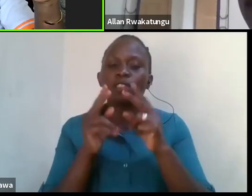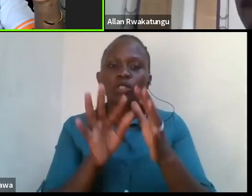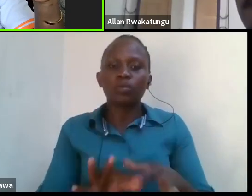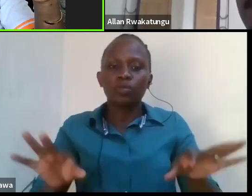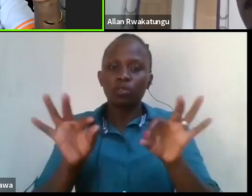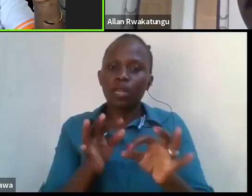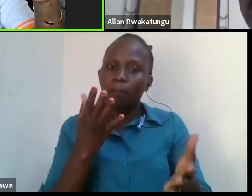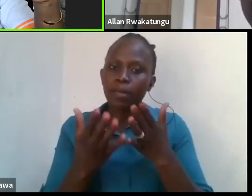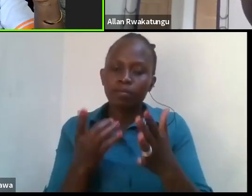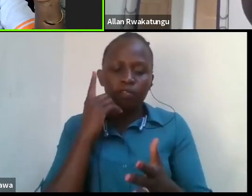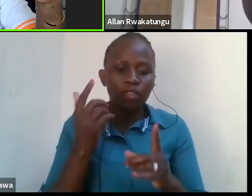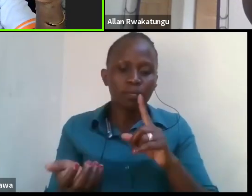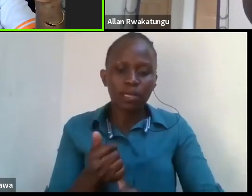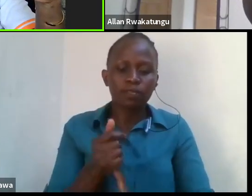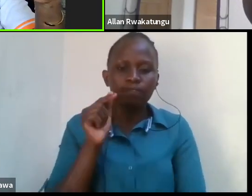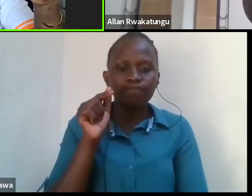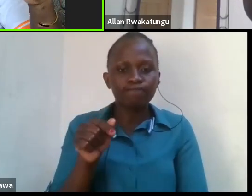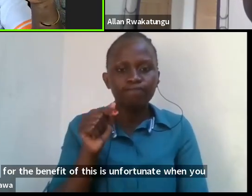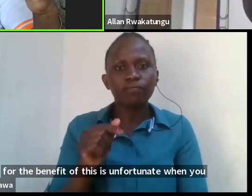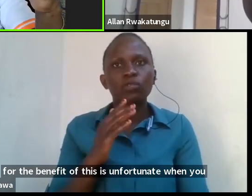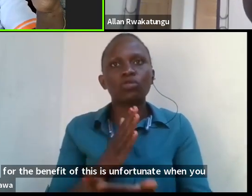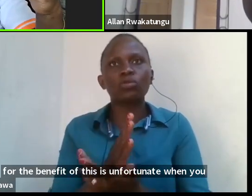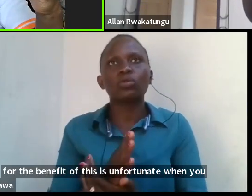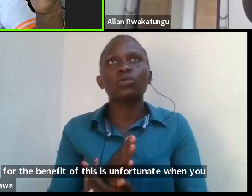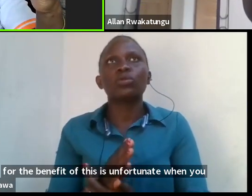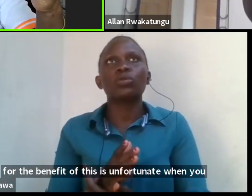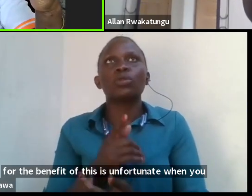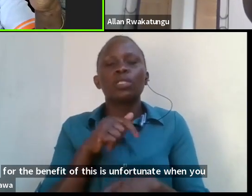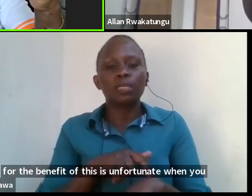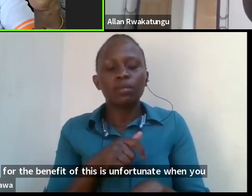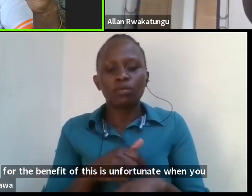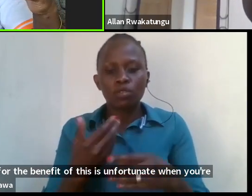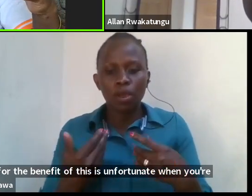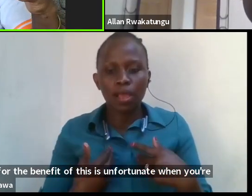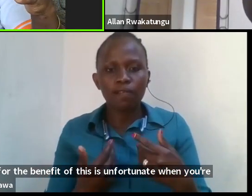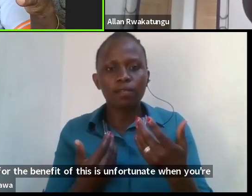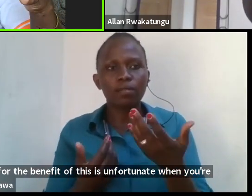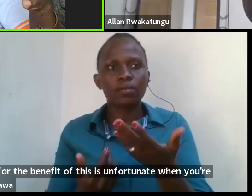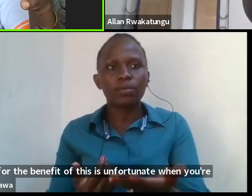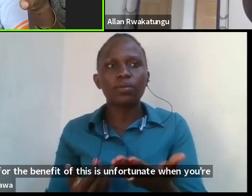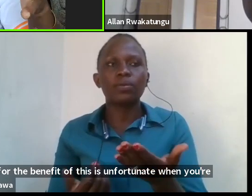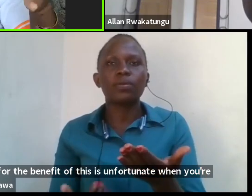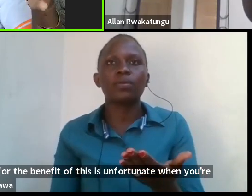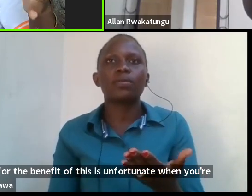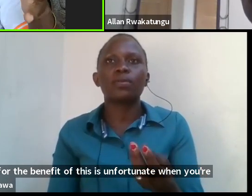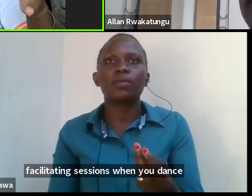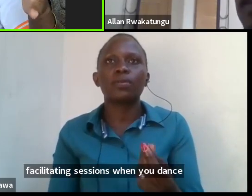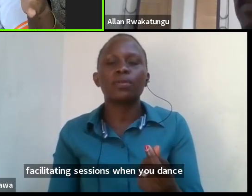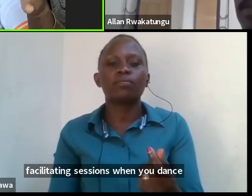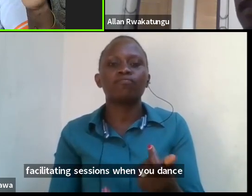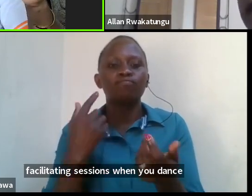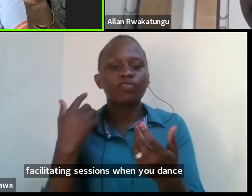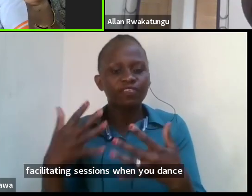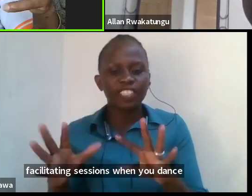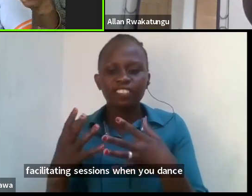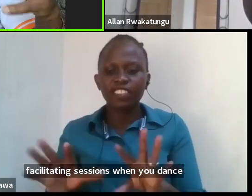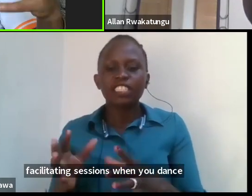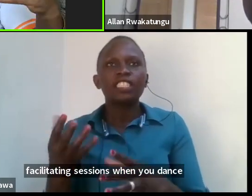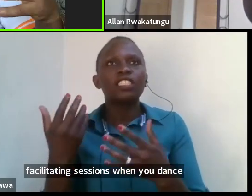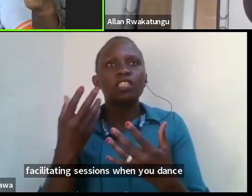for the benefit of, this is unfortunate when you're facilitating such sessions, when you've done sessions on innovation.